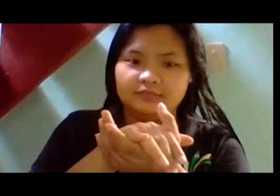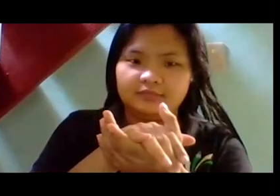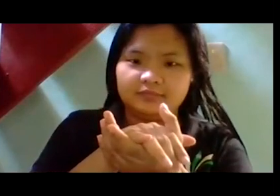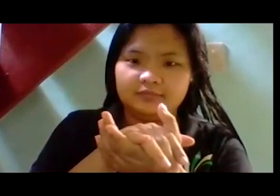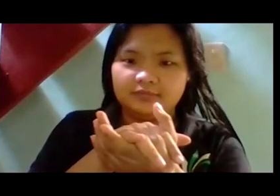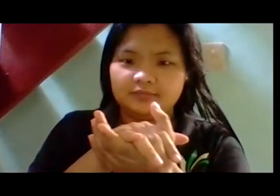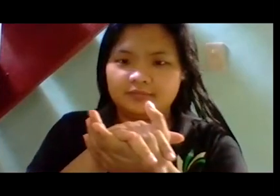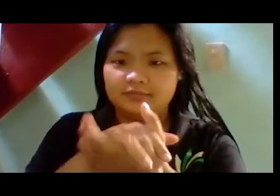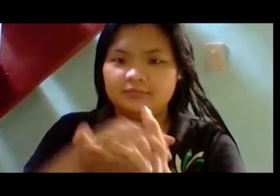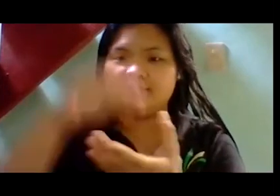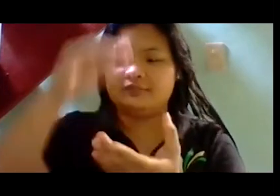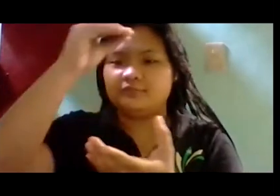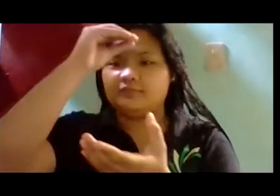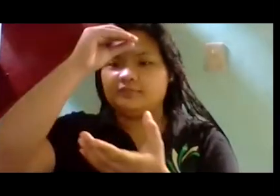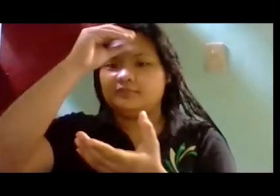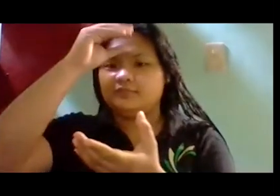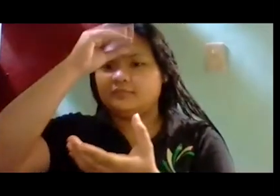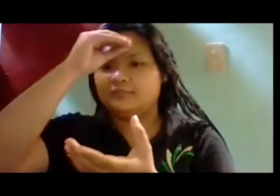So husband,